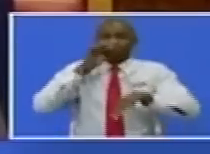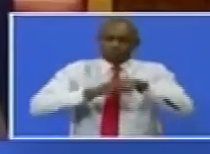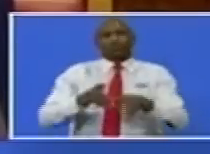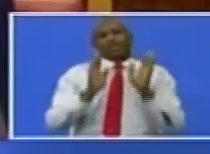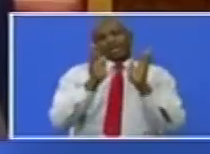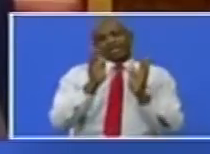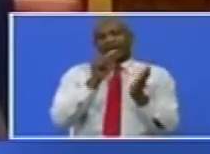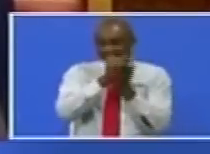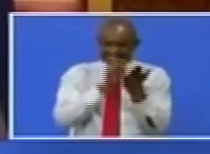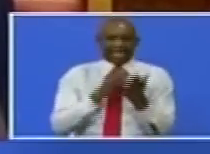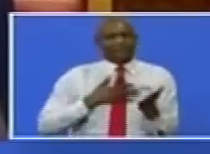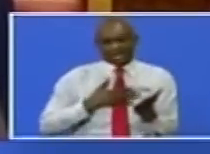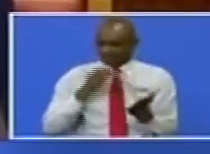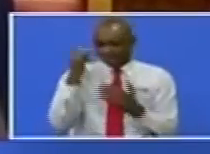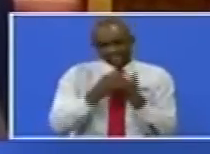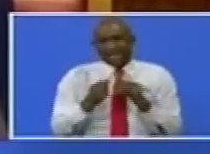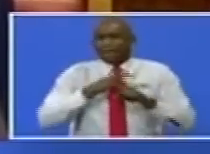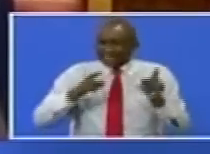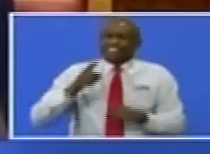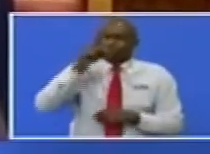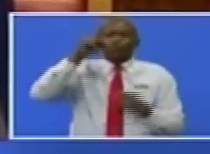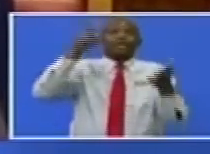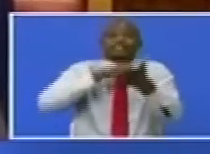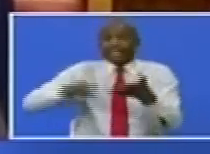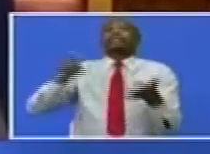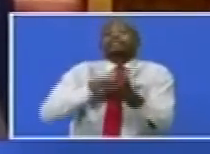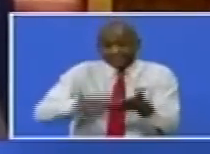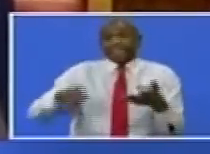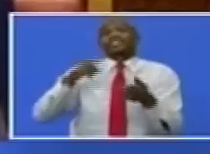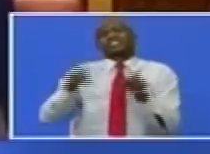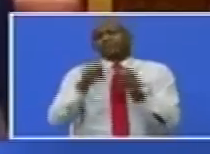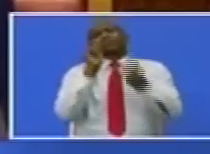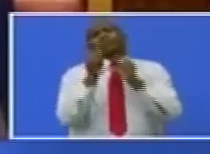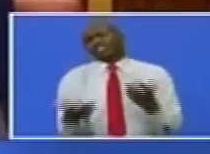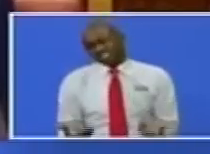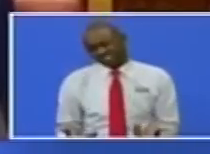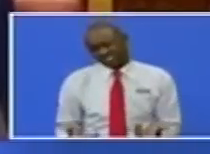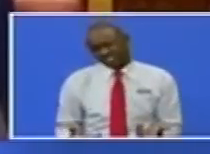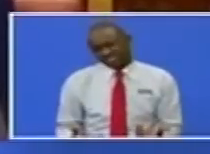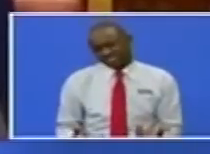agenda. But they must not criticize it as a sport.